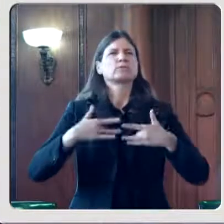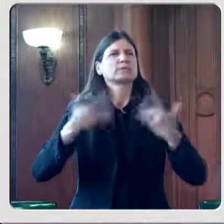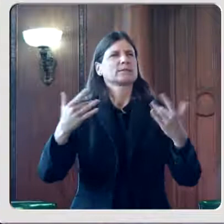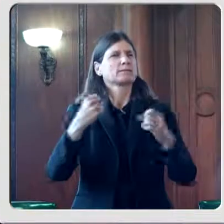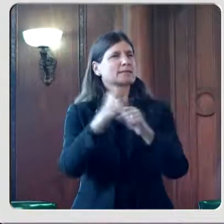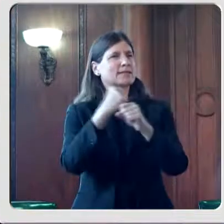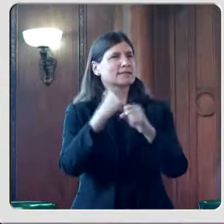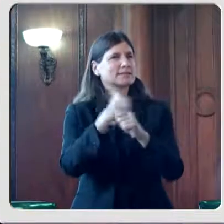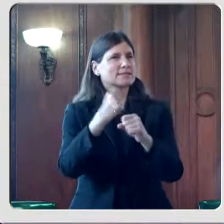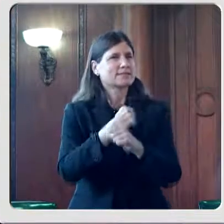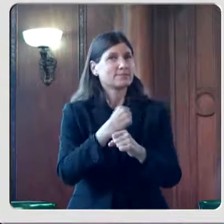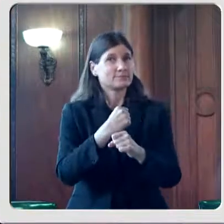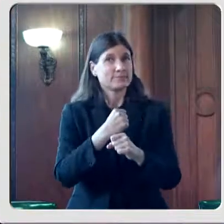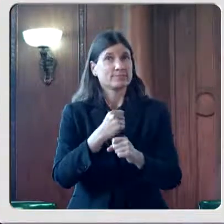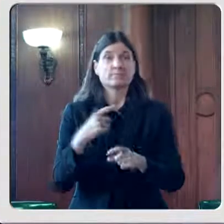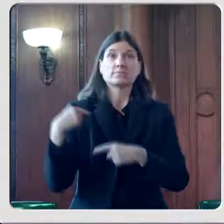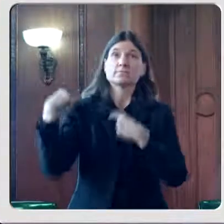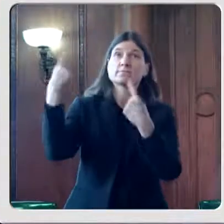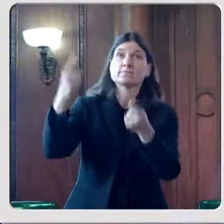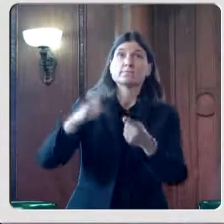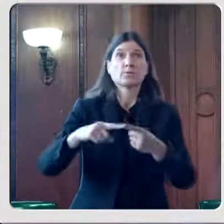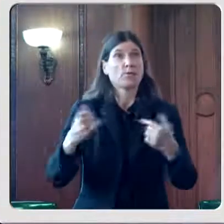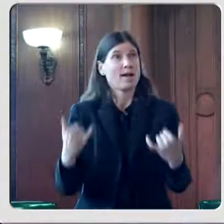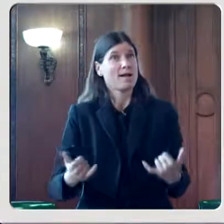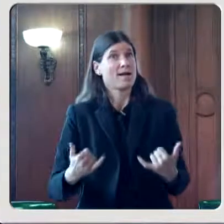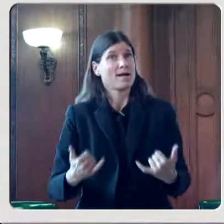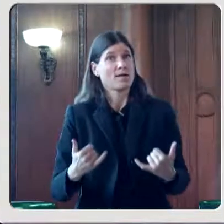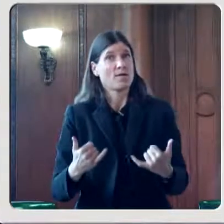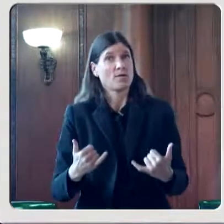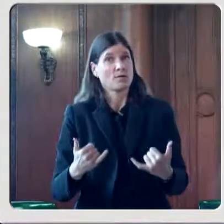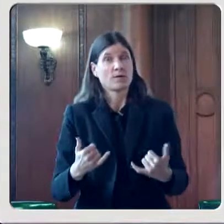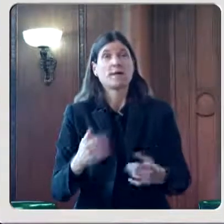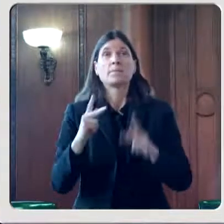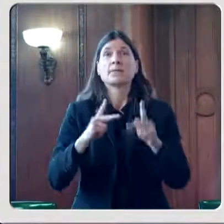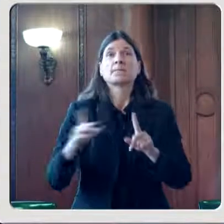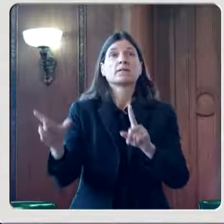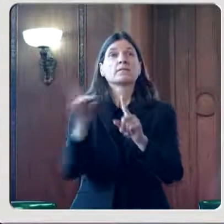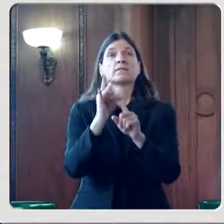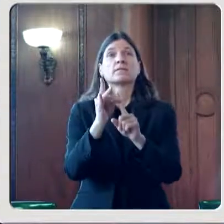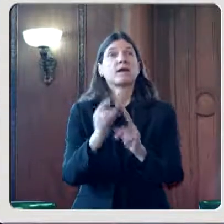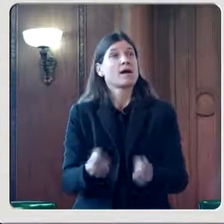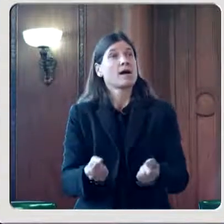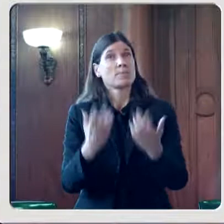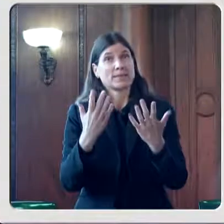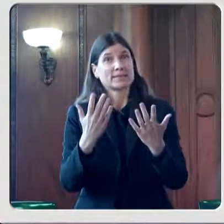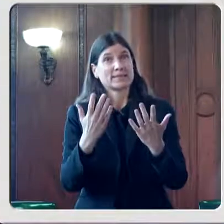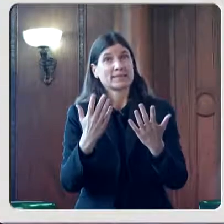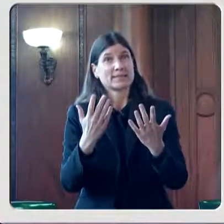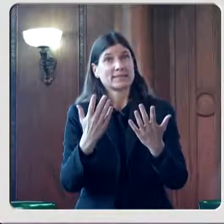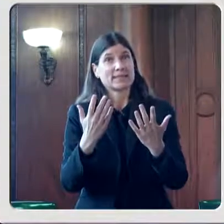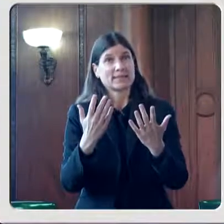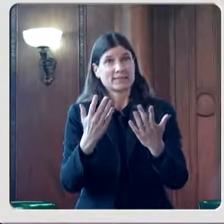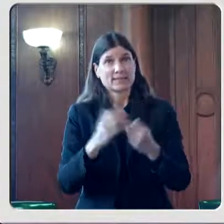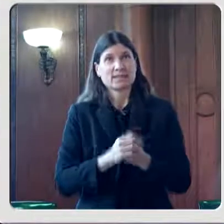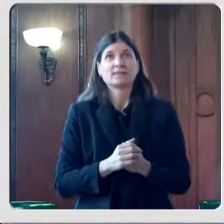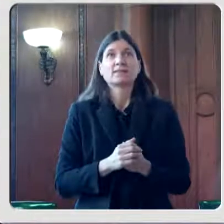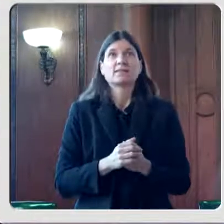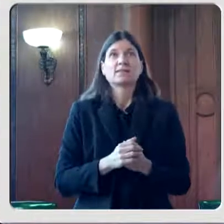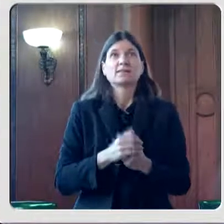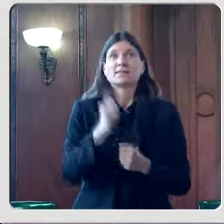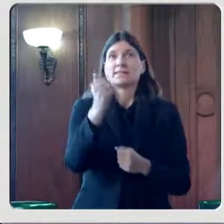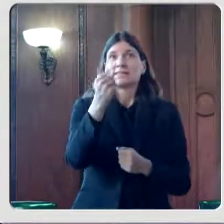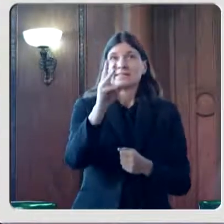Total confirmed COVID-19 cases since this ordeal has started,